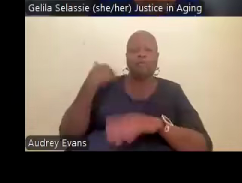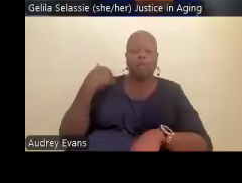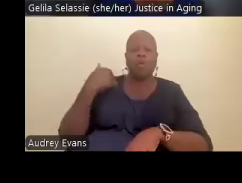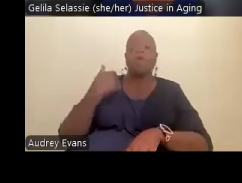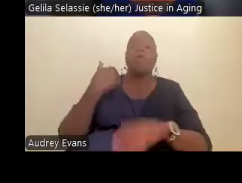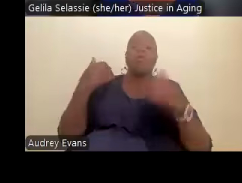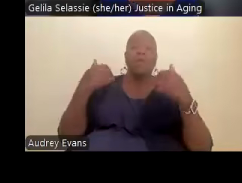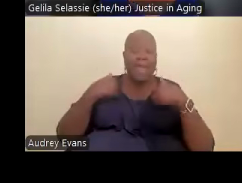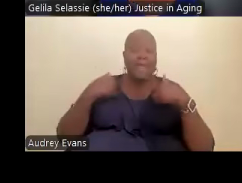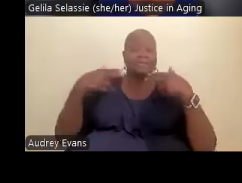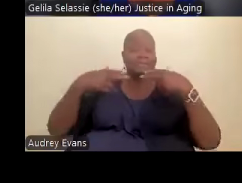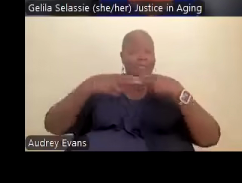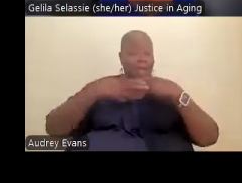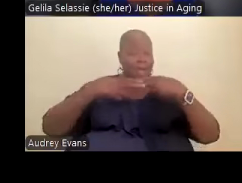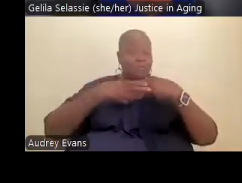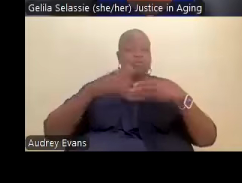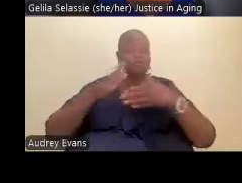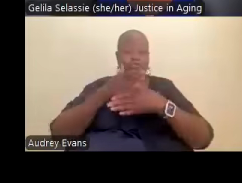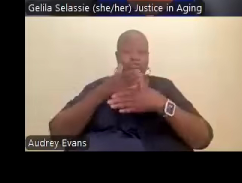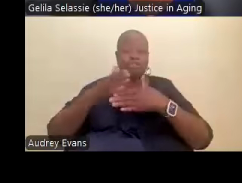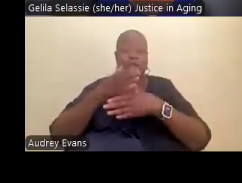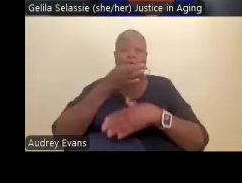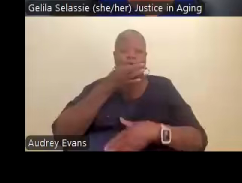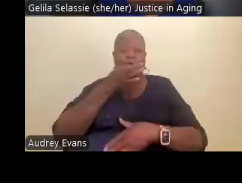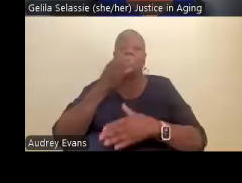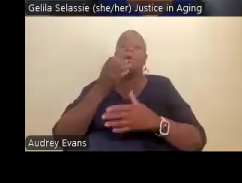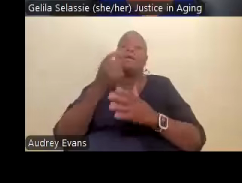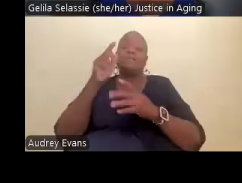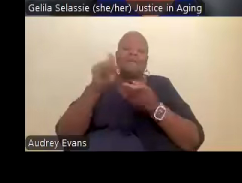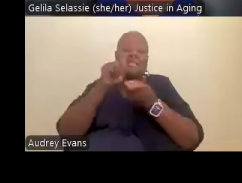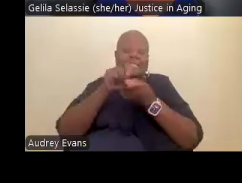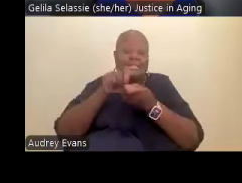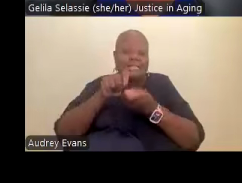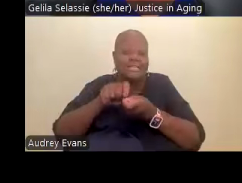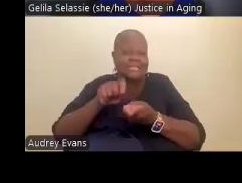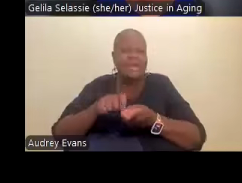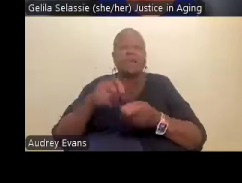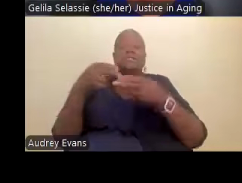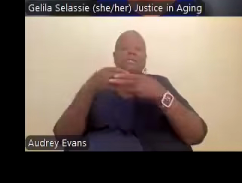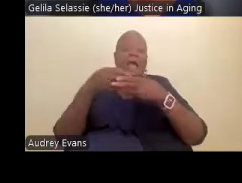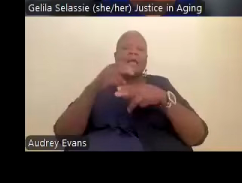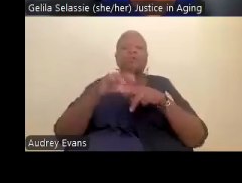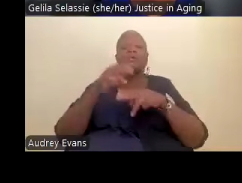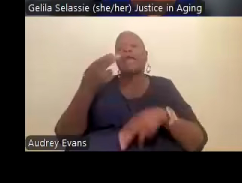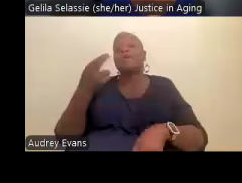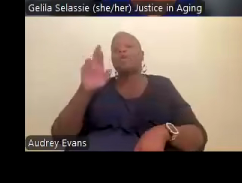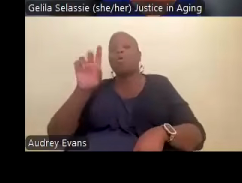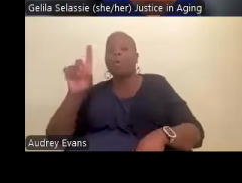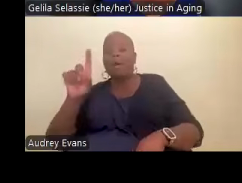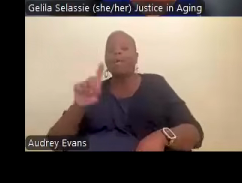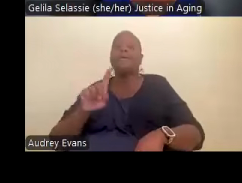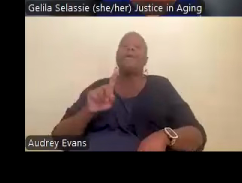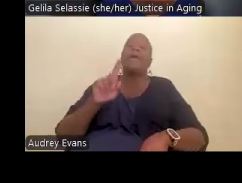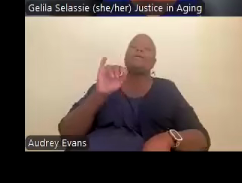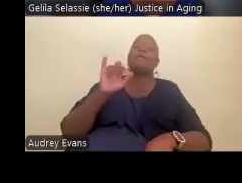had in the slides, which will be shared shortly. We have very detailed slides on the differences in HR 1 and all the different immigrant